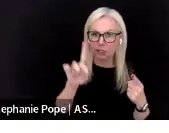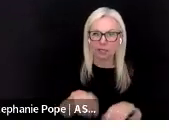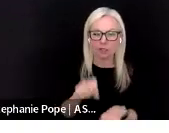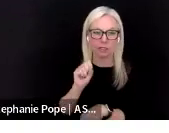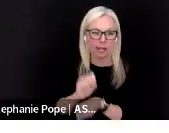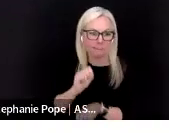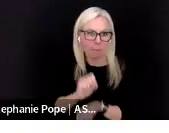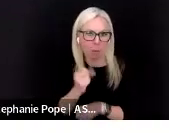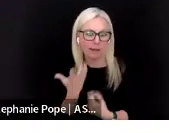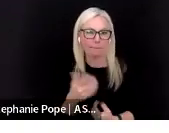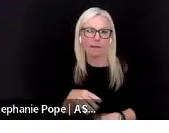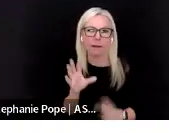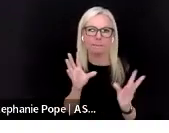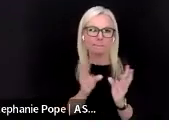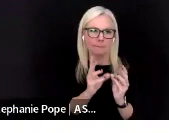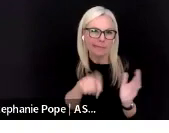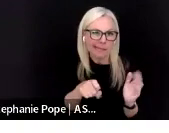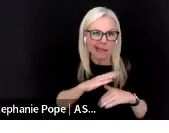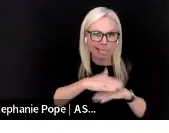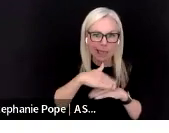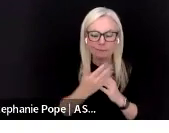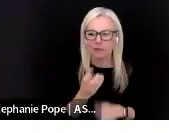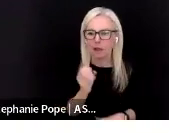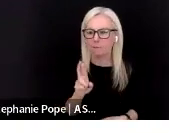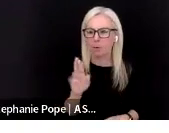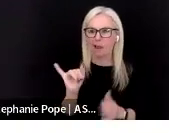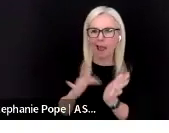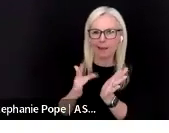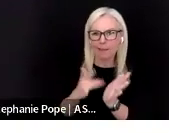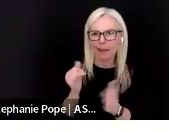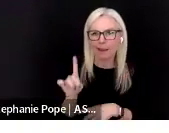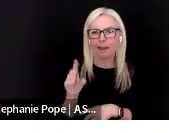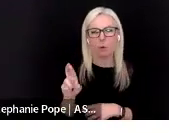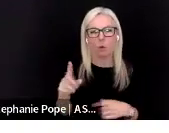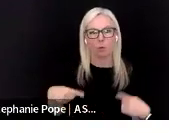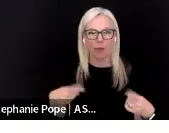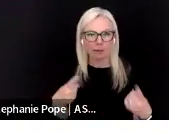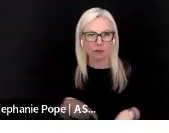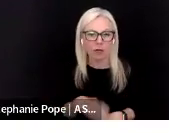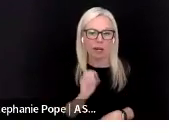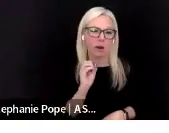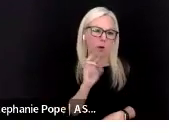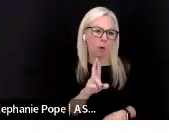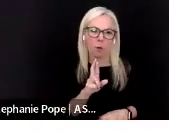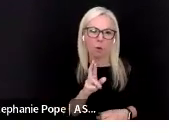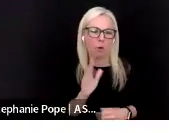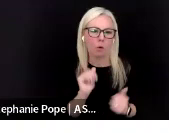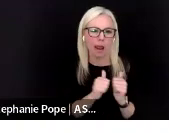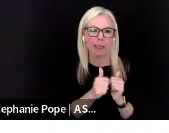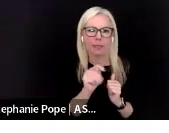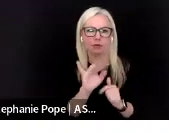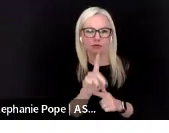whether it's needing a laptop or an iPad or potentially a wheelchair or a ramp. The trade centers are an